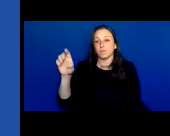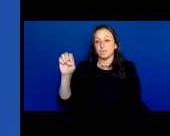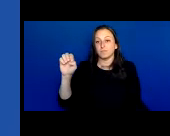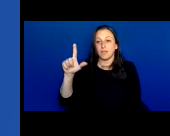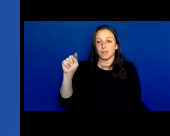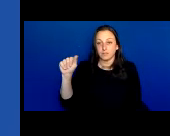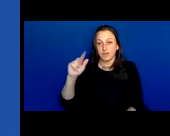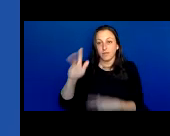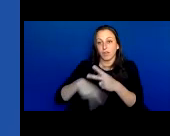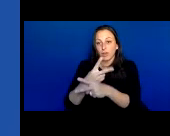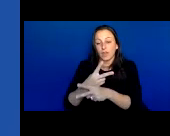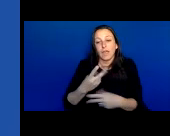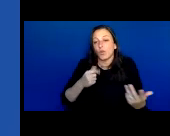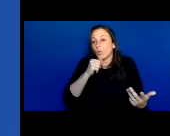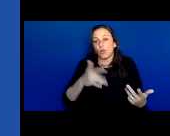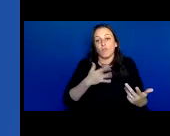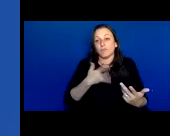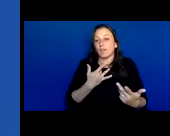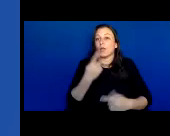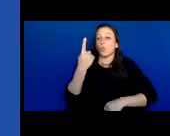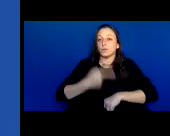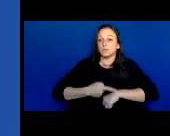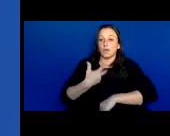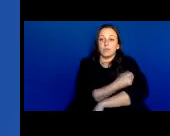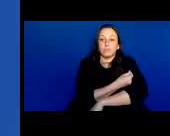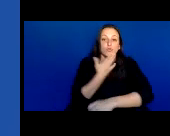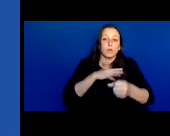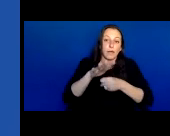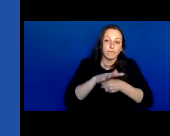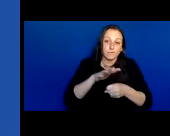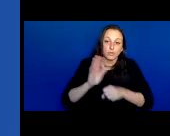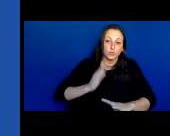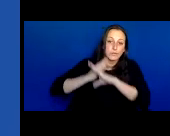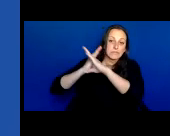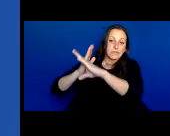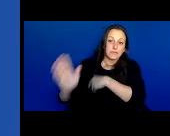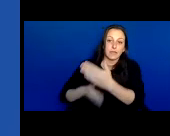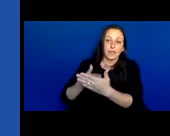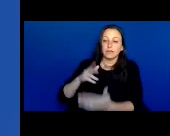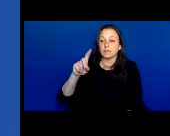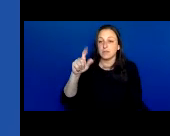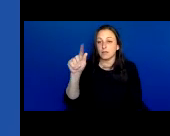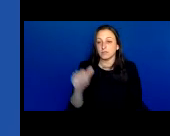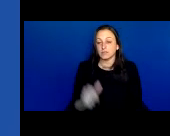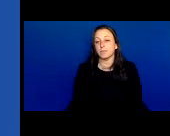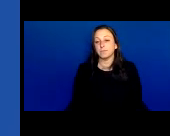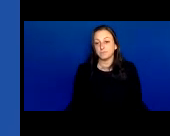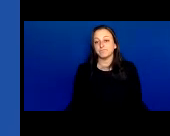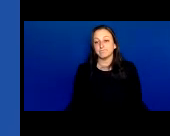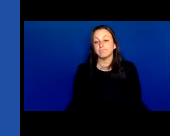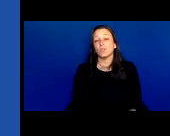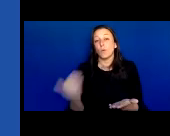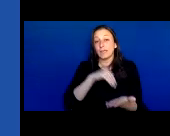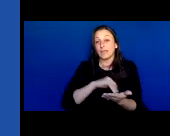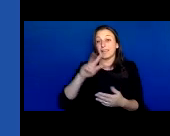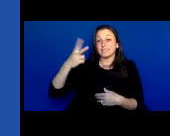they are protected from just one dose of the vaccine, of those mRNA vaccines with the Delta variant. So again, that